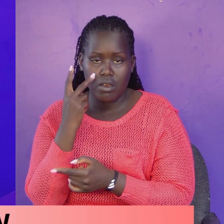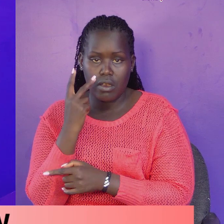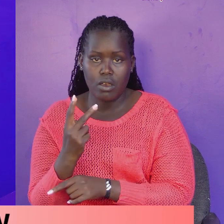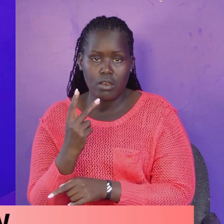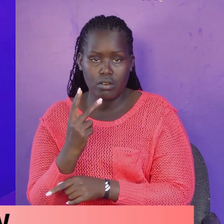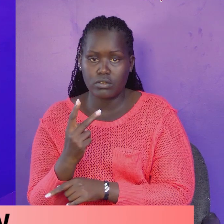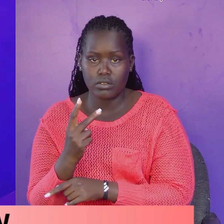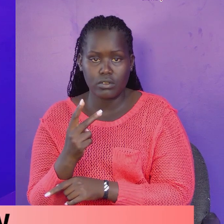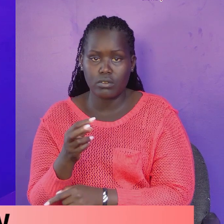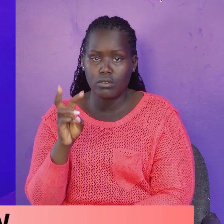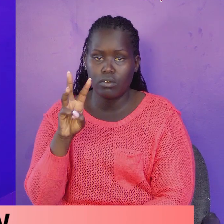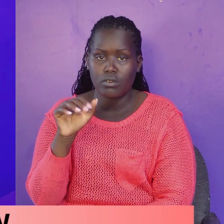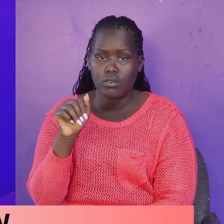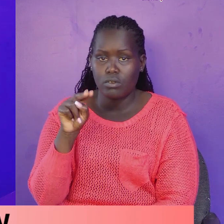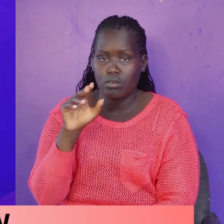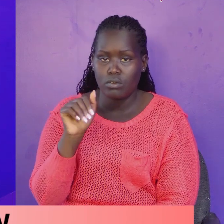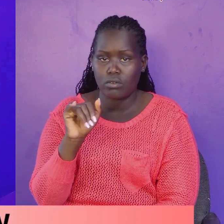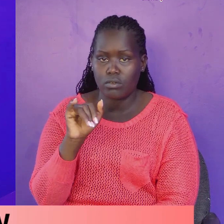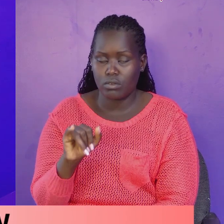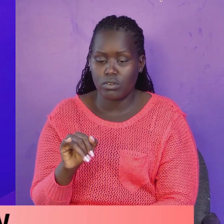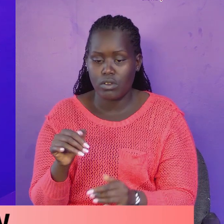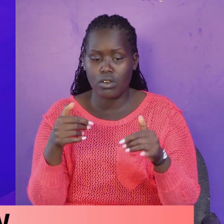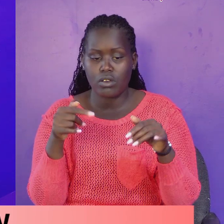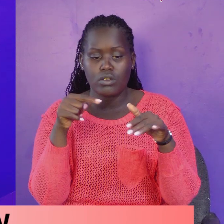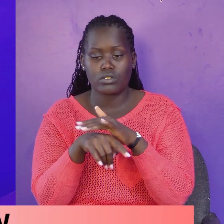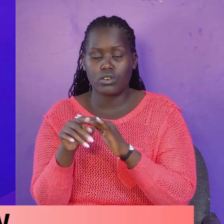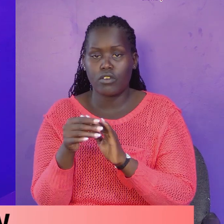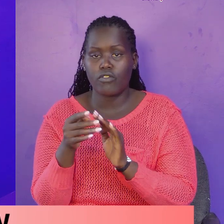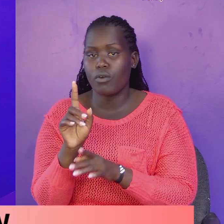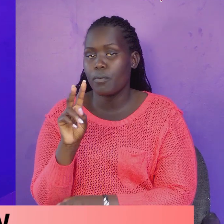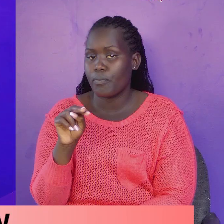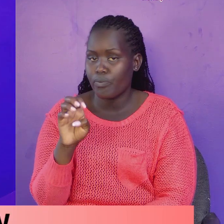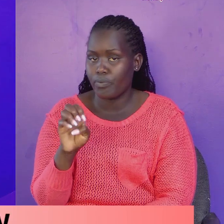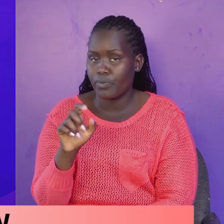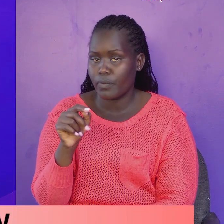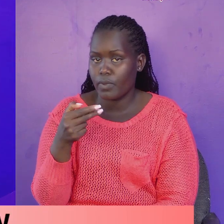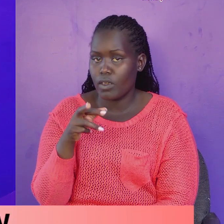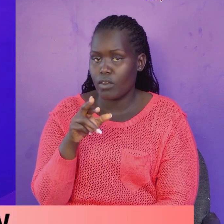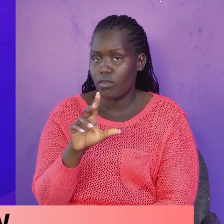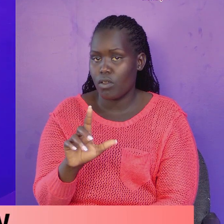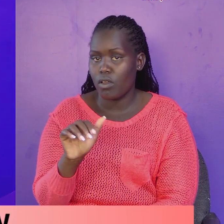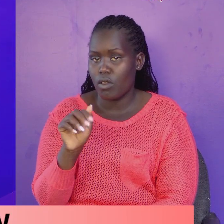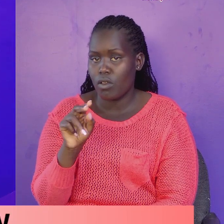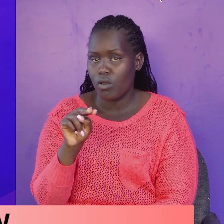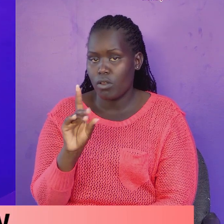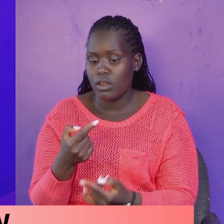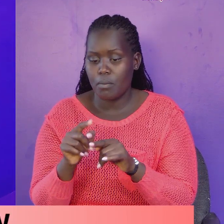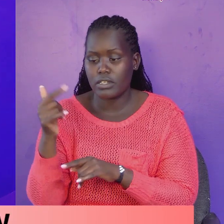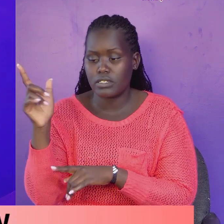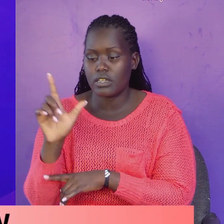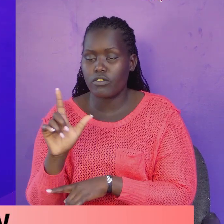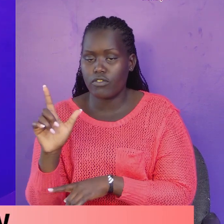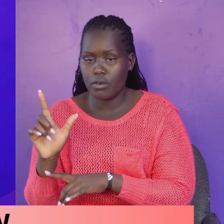Dijk. He even scored for Netherlands. But when it comes to Liverpool, he's dancing and Chelsea are